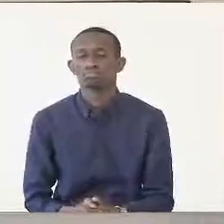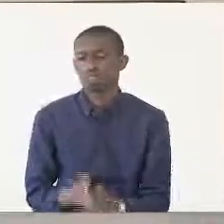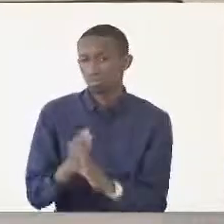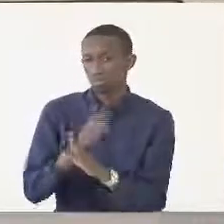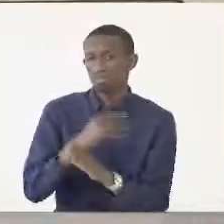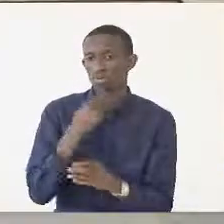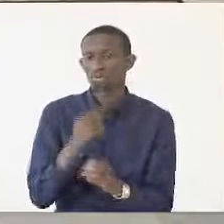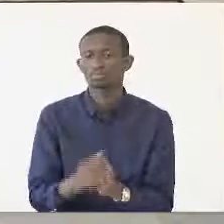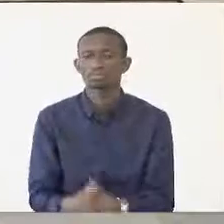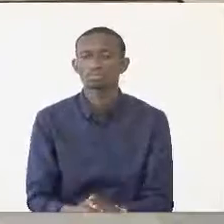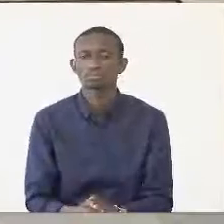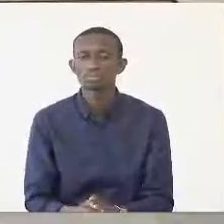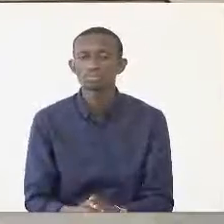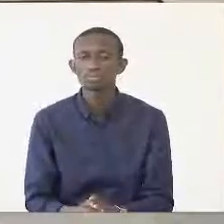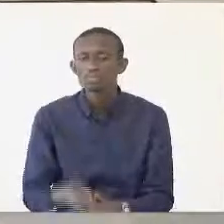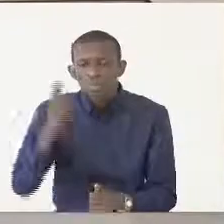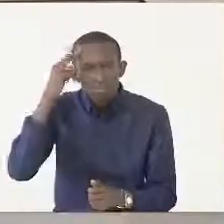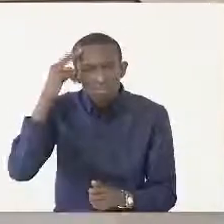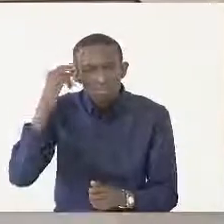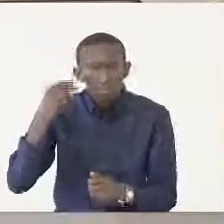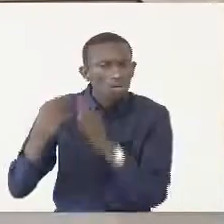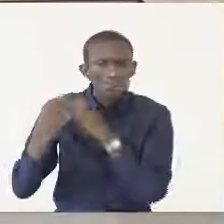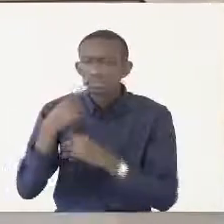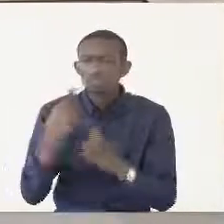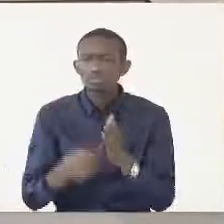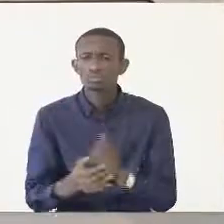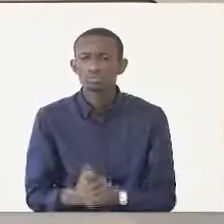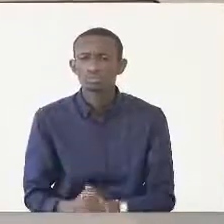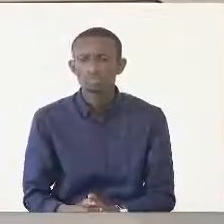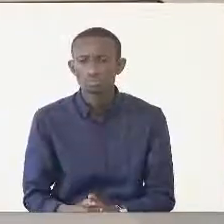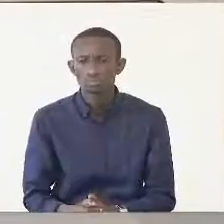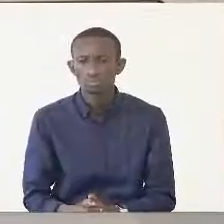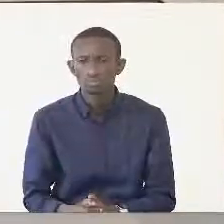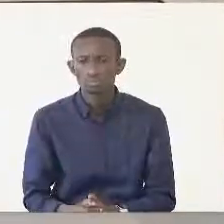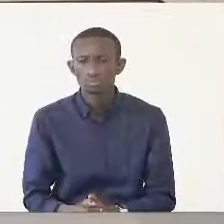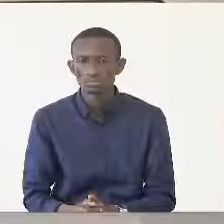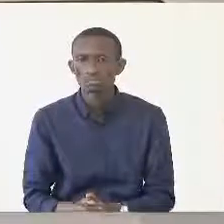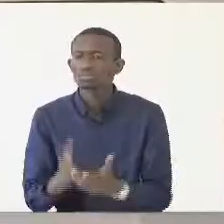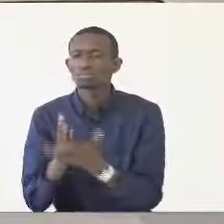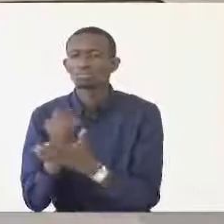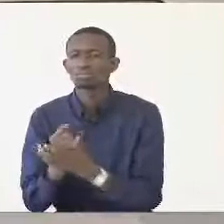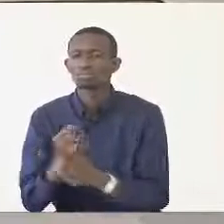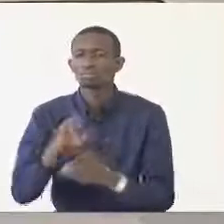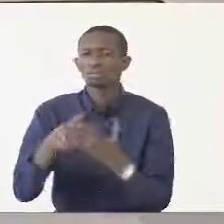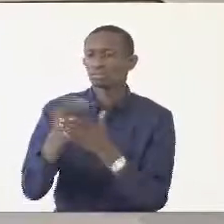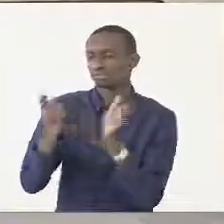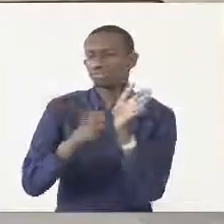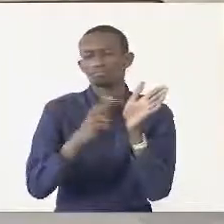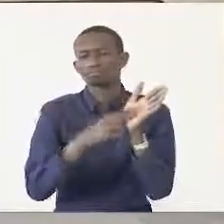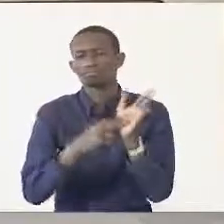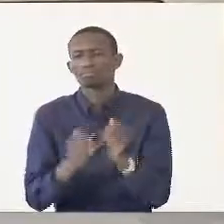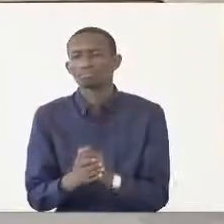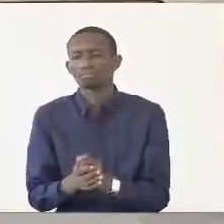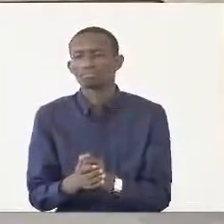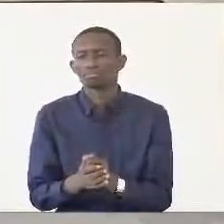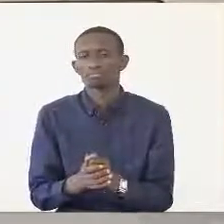least. So remember what we have said. We say that these are closed out because they are all equal, and they are on both